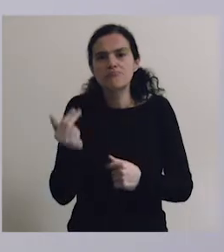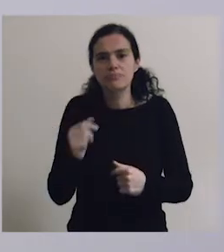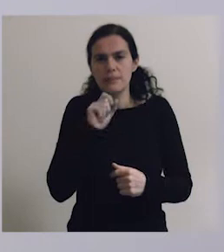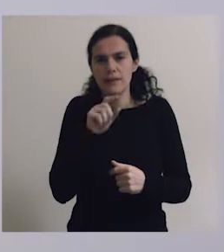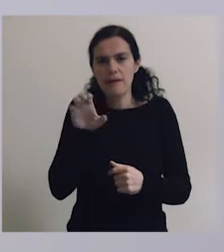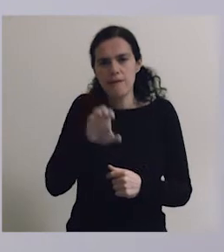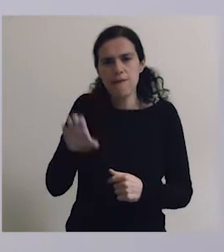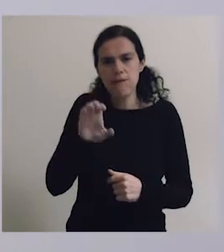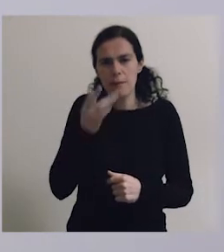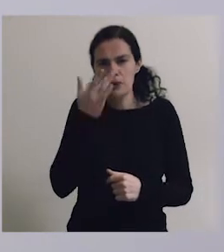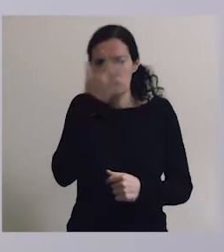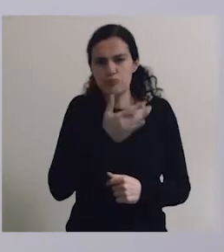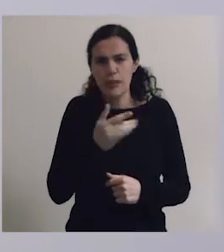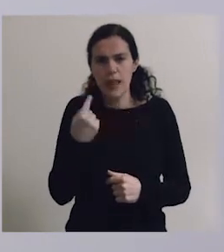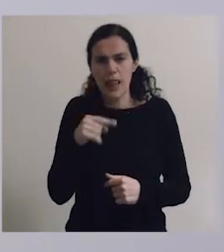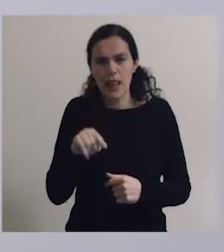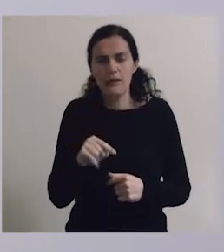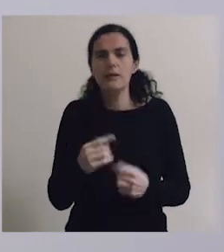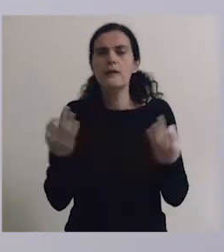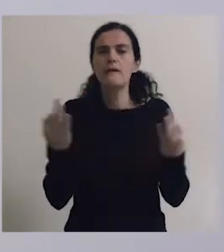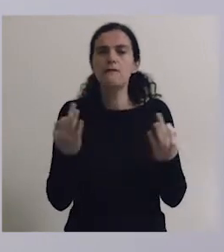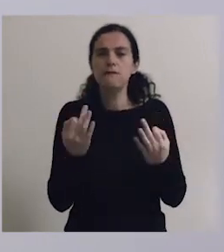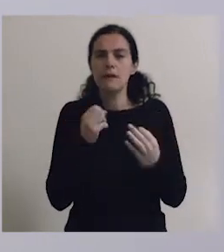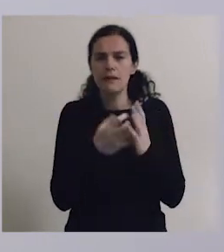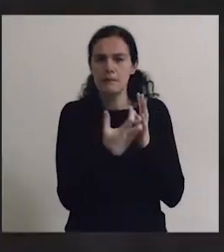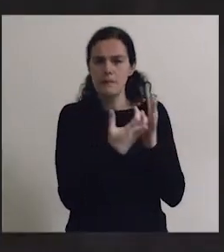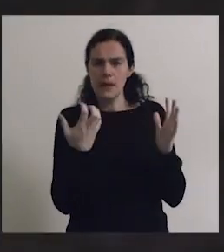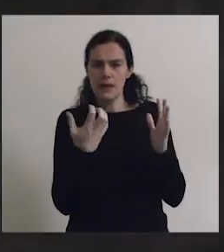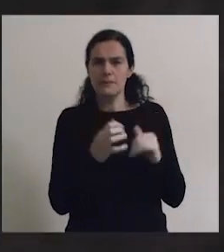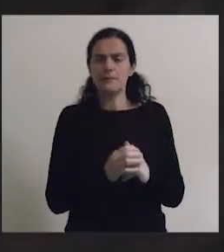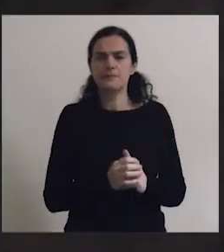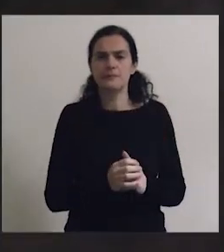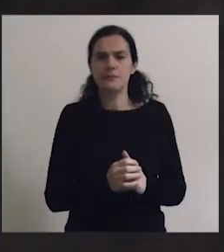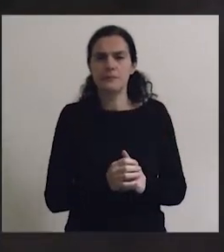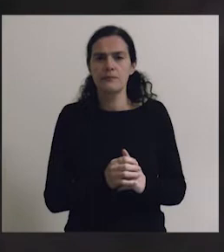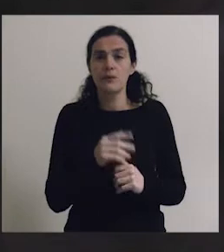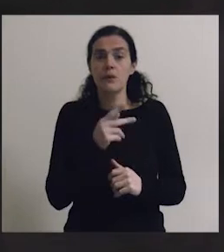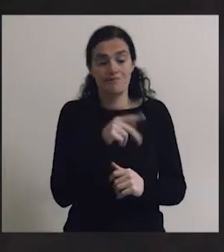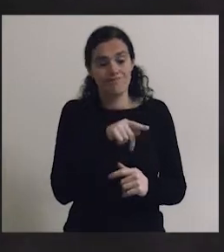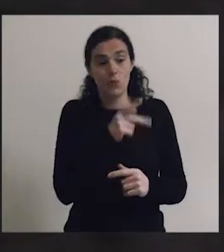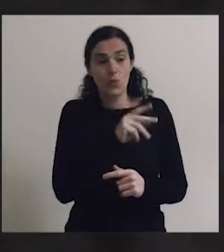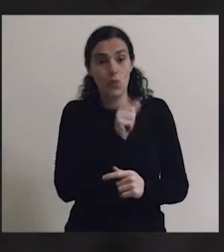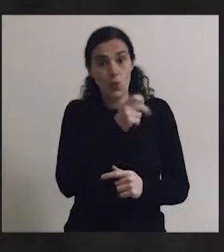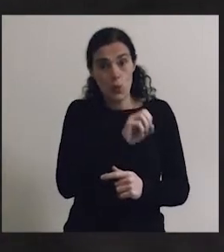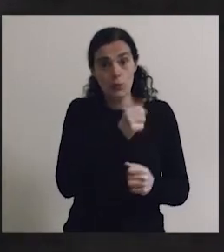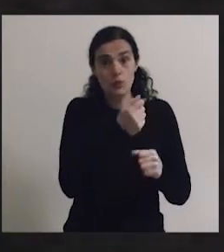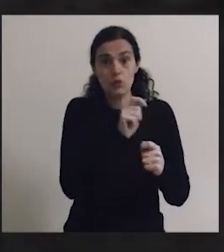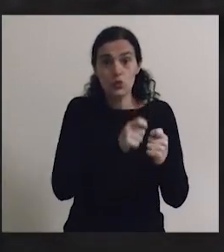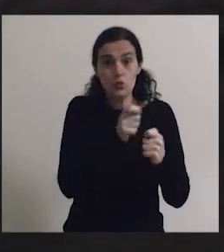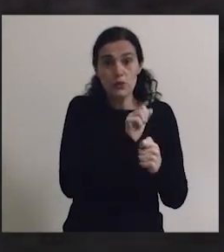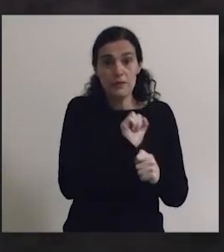The black shape that you have here is actually the outline of the